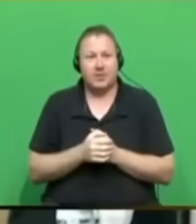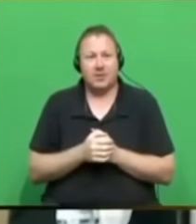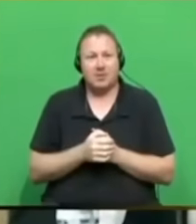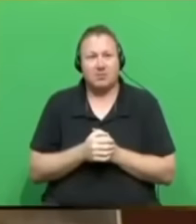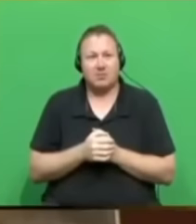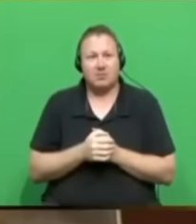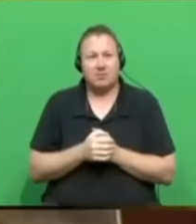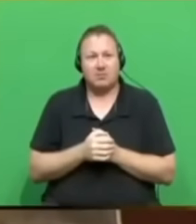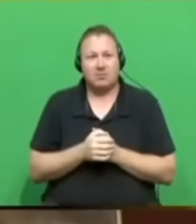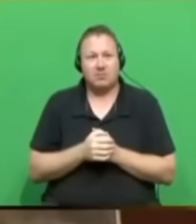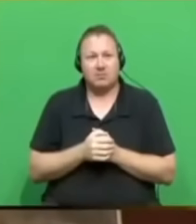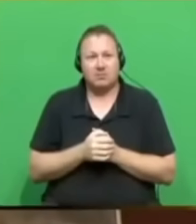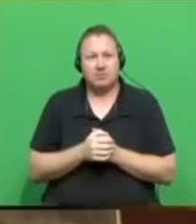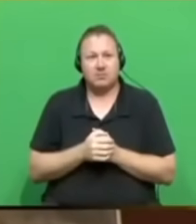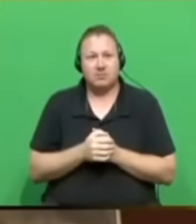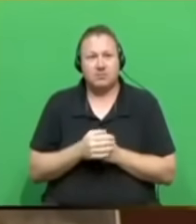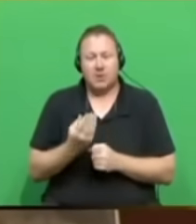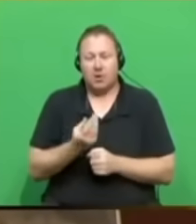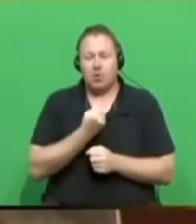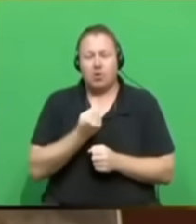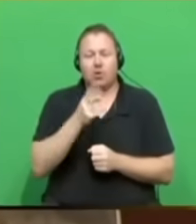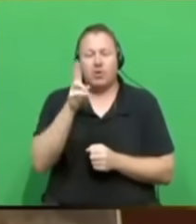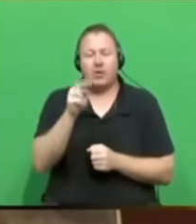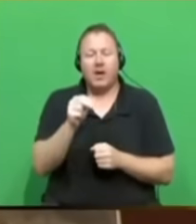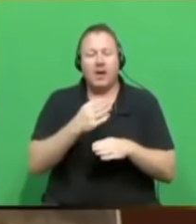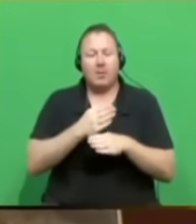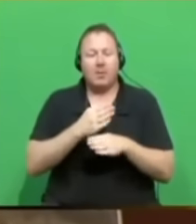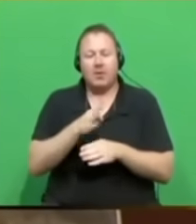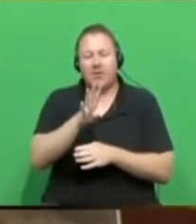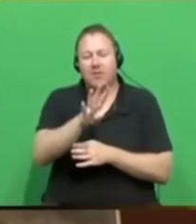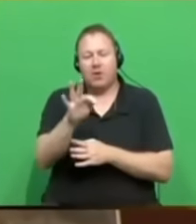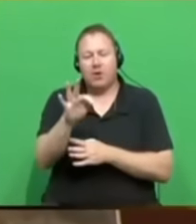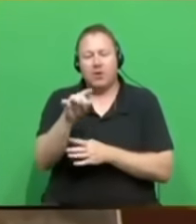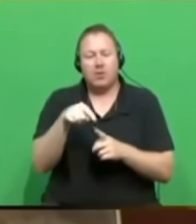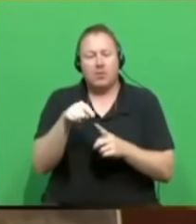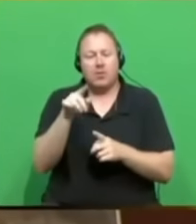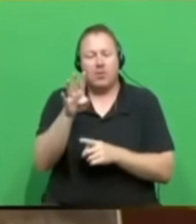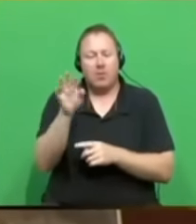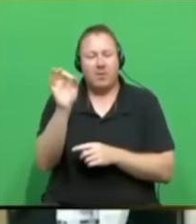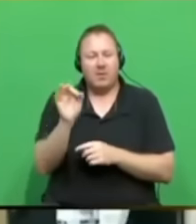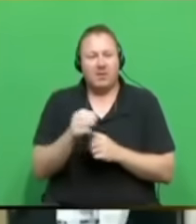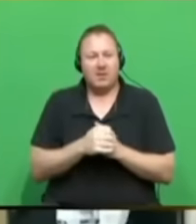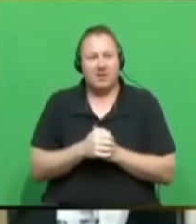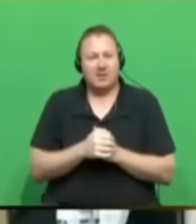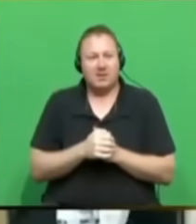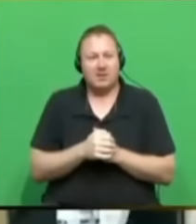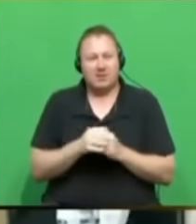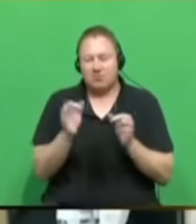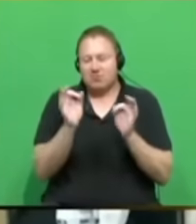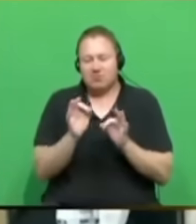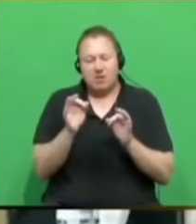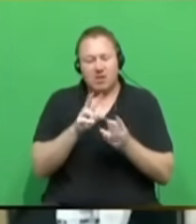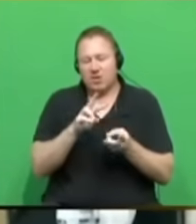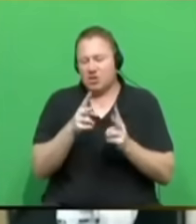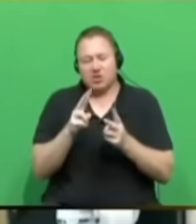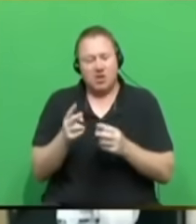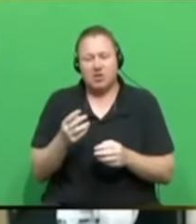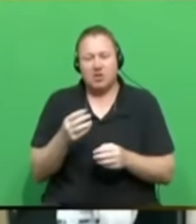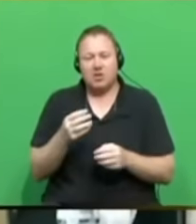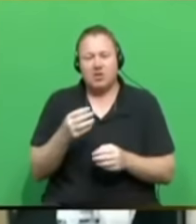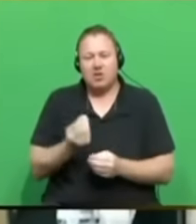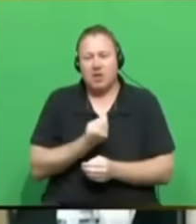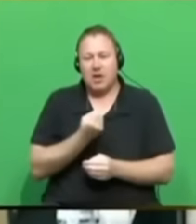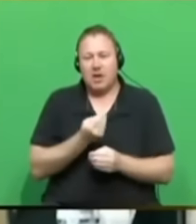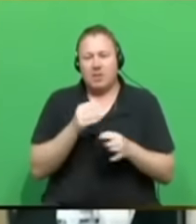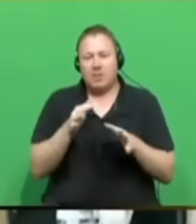office. With youth unemployment standing at 43.4%, little has changed for a lot of young people